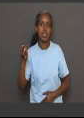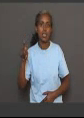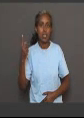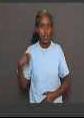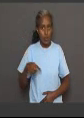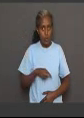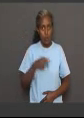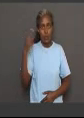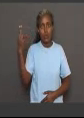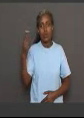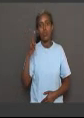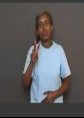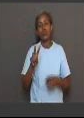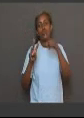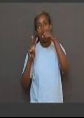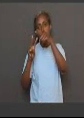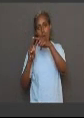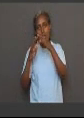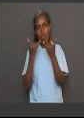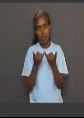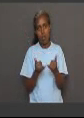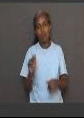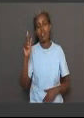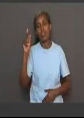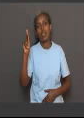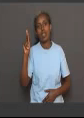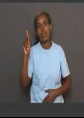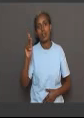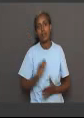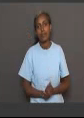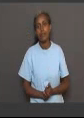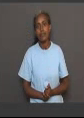we use 2 pi over k.